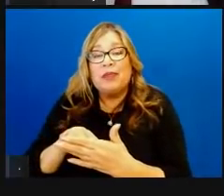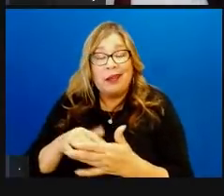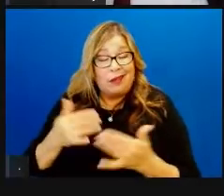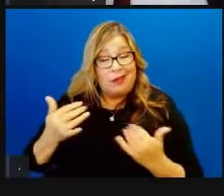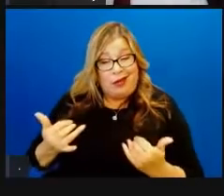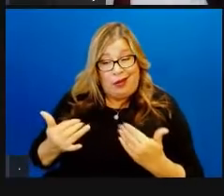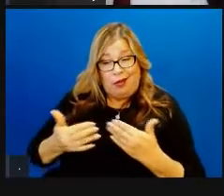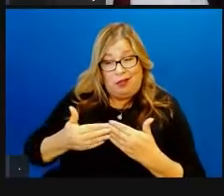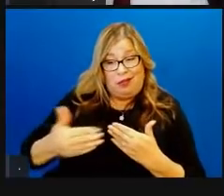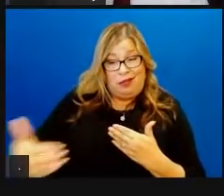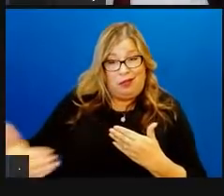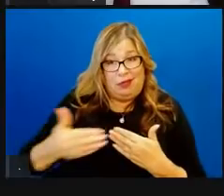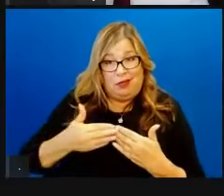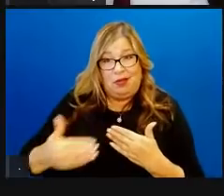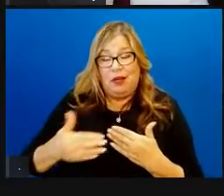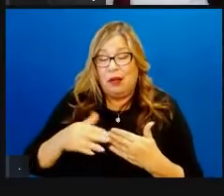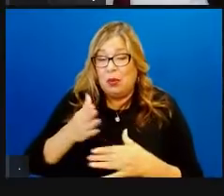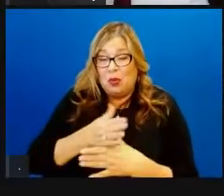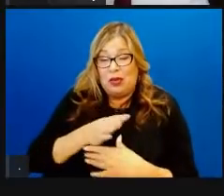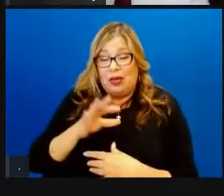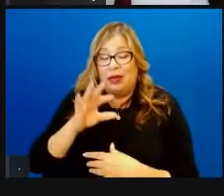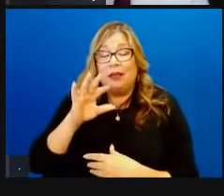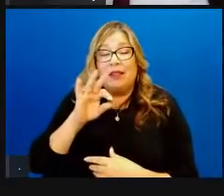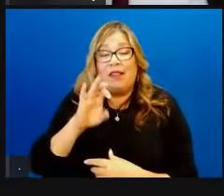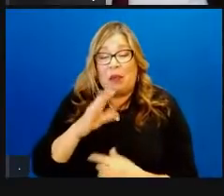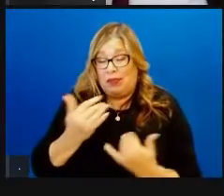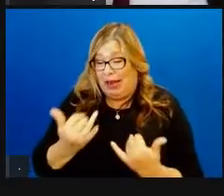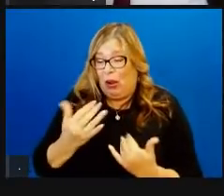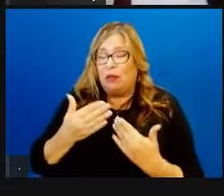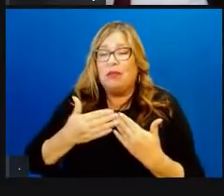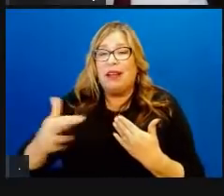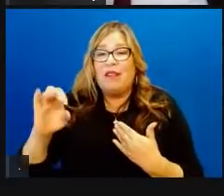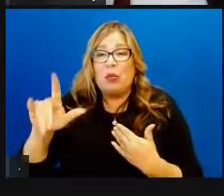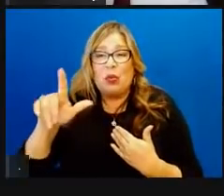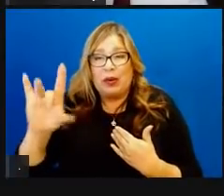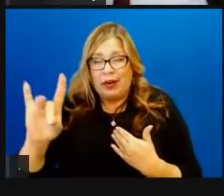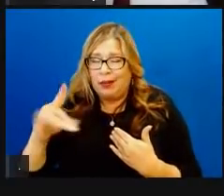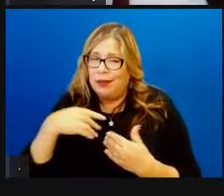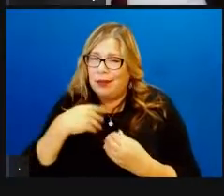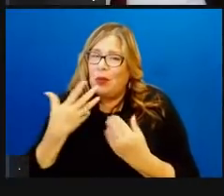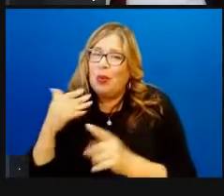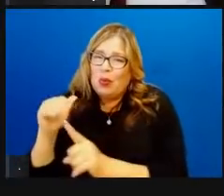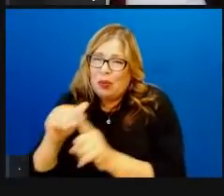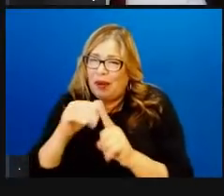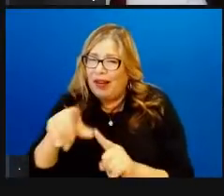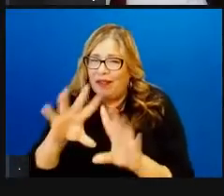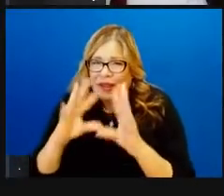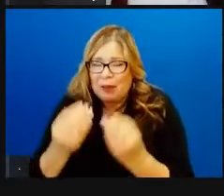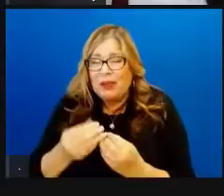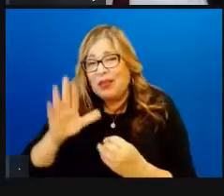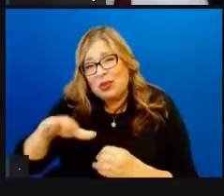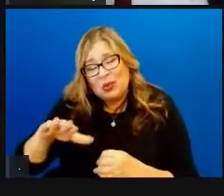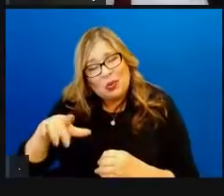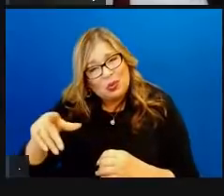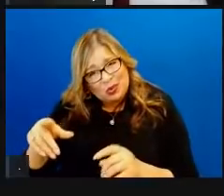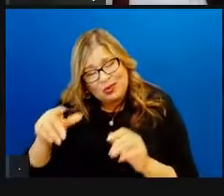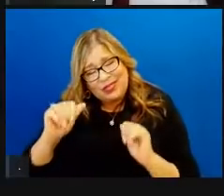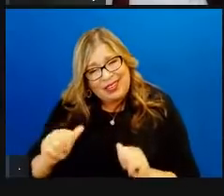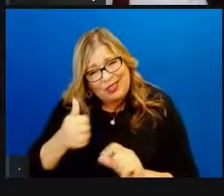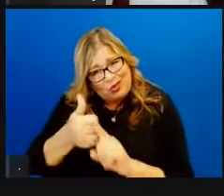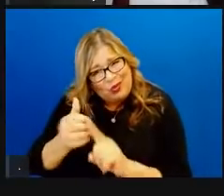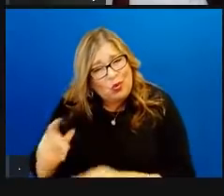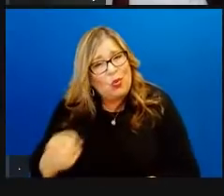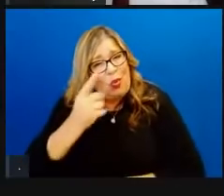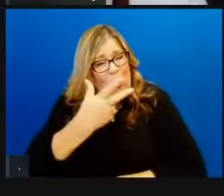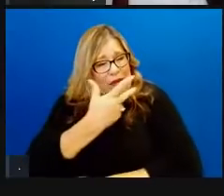families, that this is a great chance to get vaccinated, that vaccines are free, safe, and effective, that they do a lot